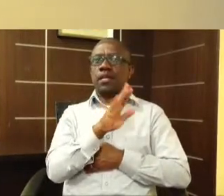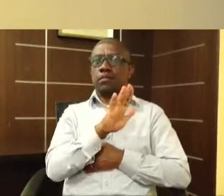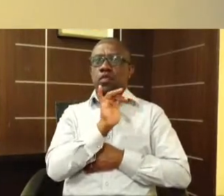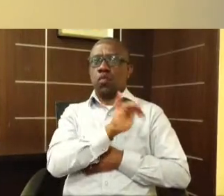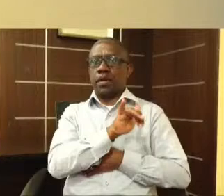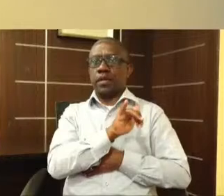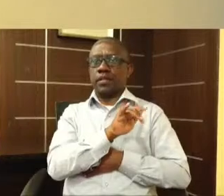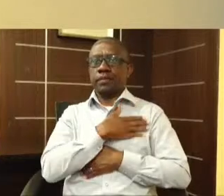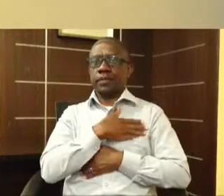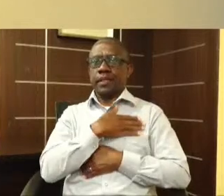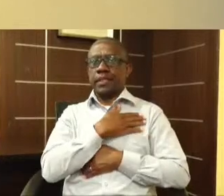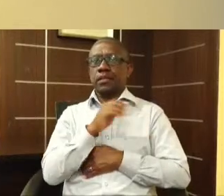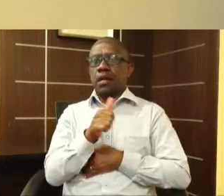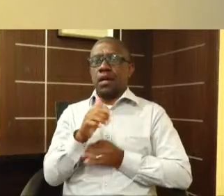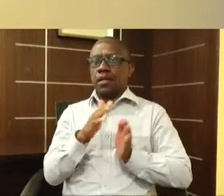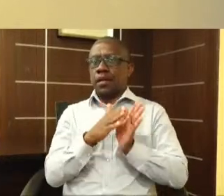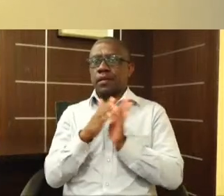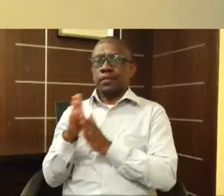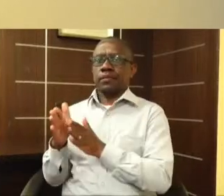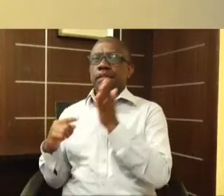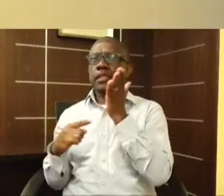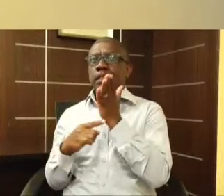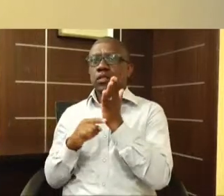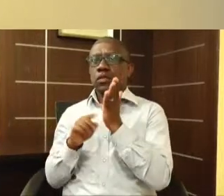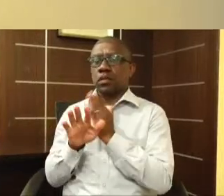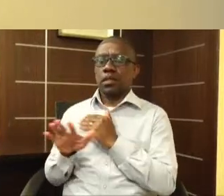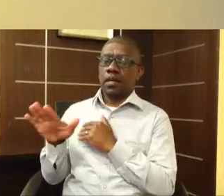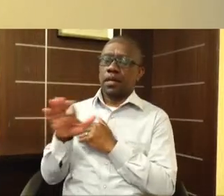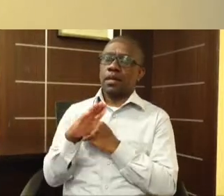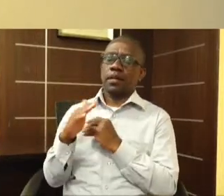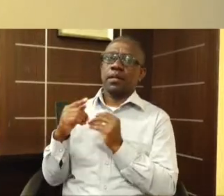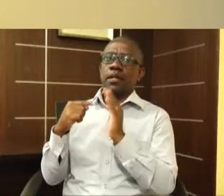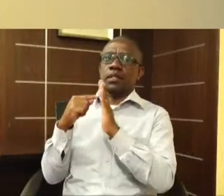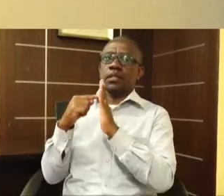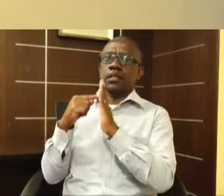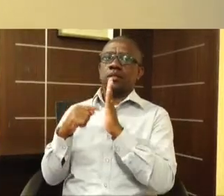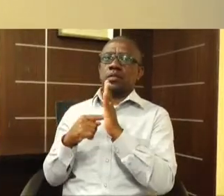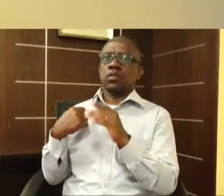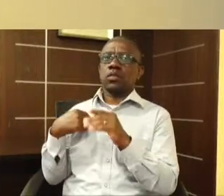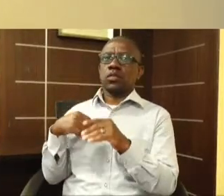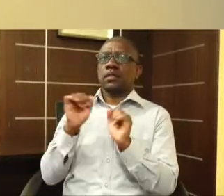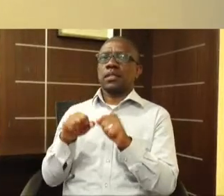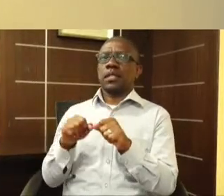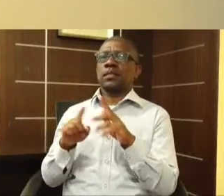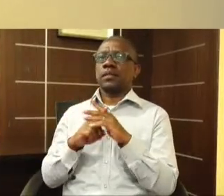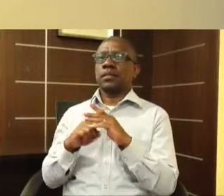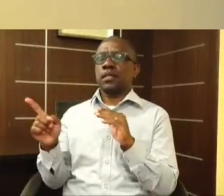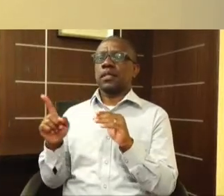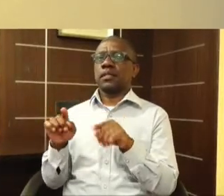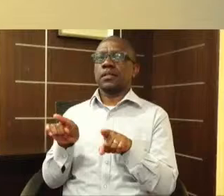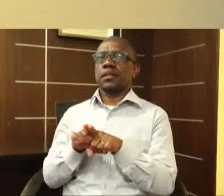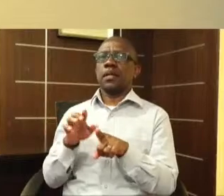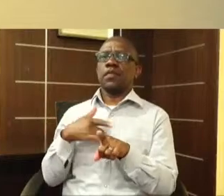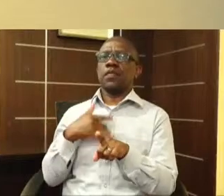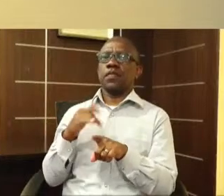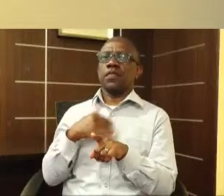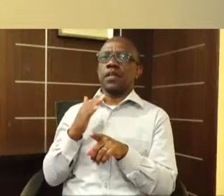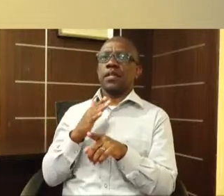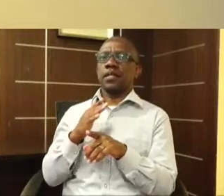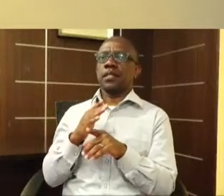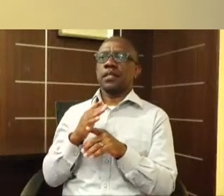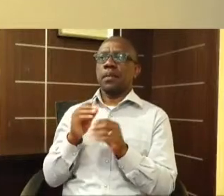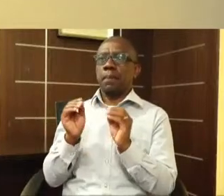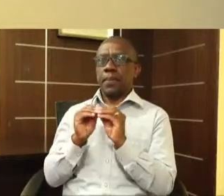the digital matters so that we can start feeling the heat of the meeting